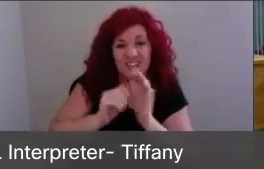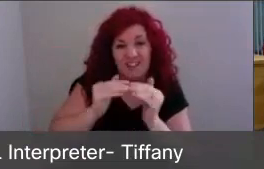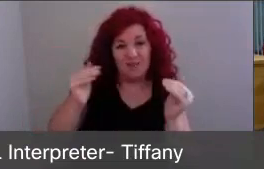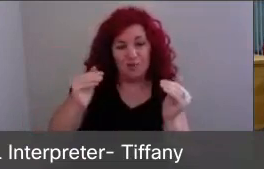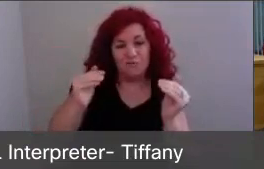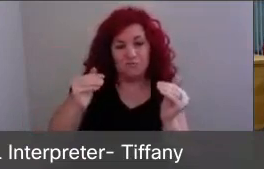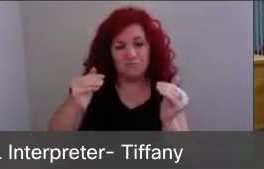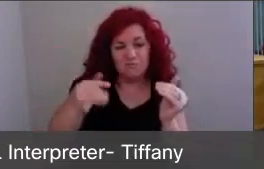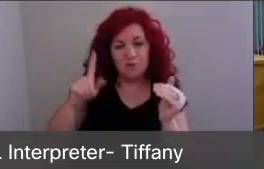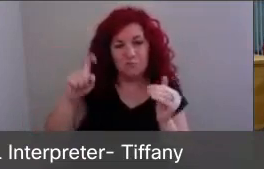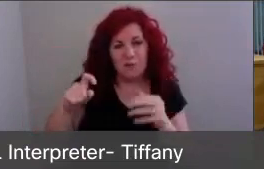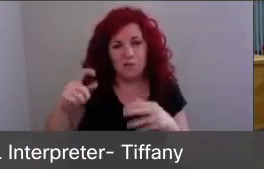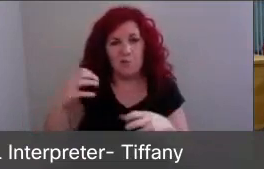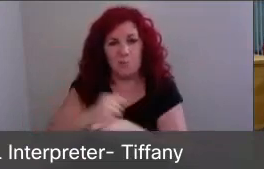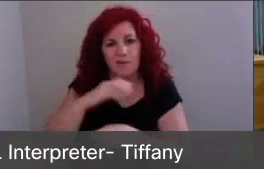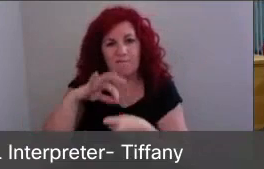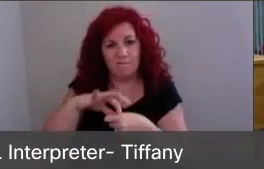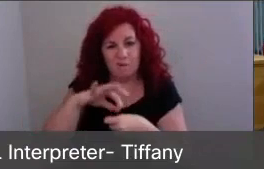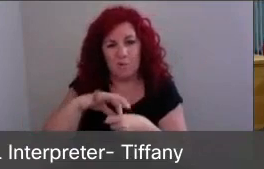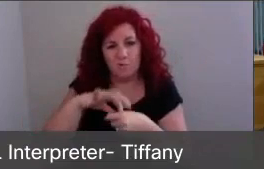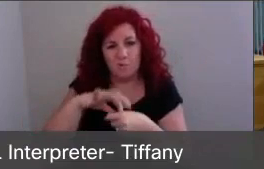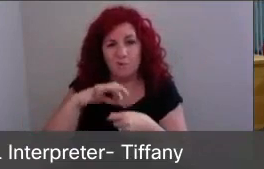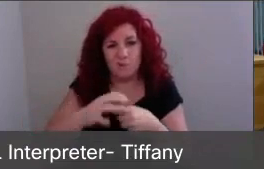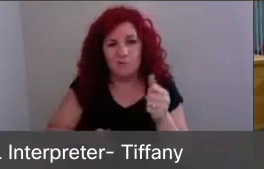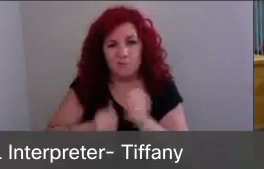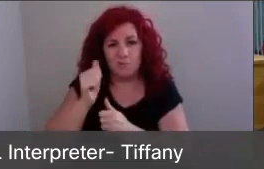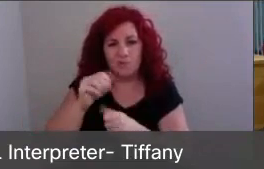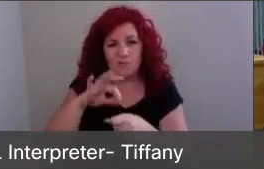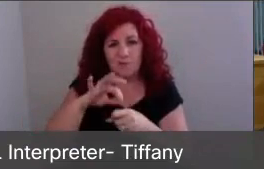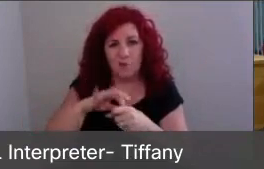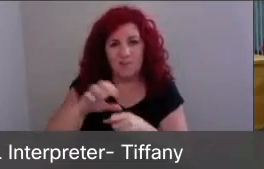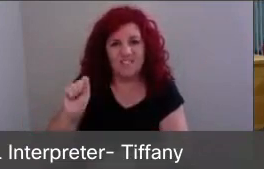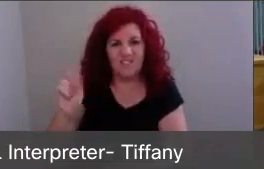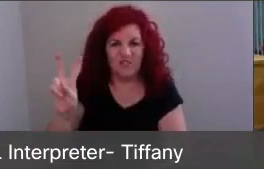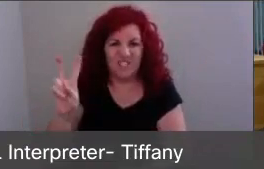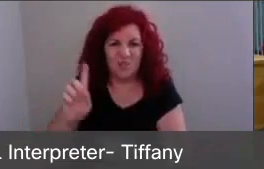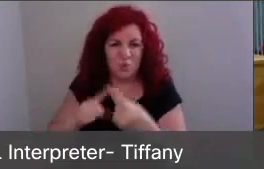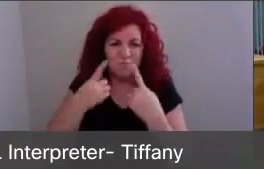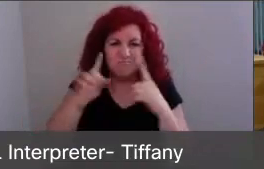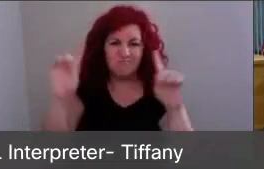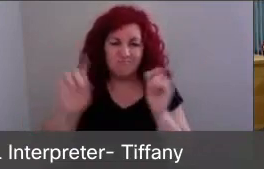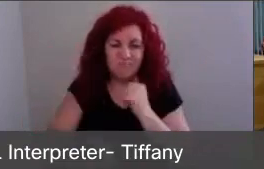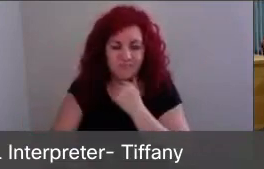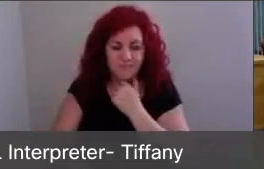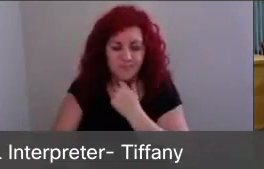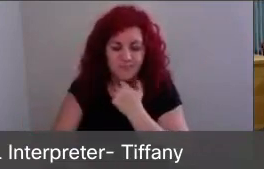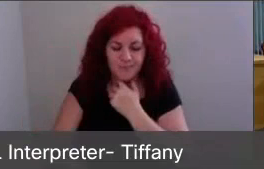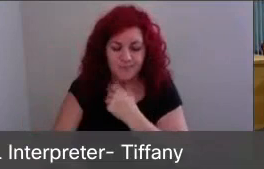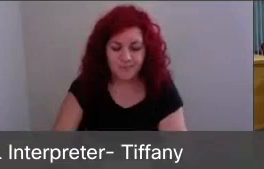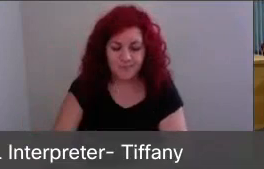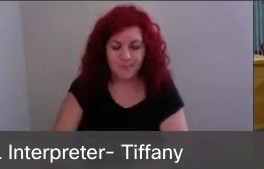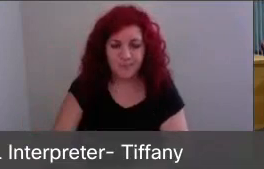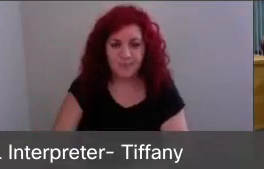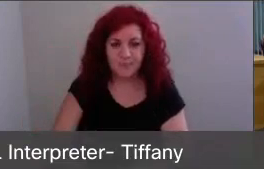are going to have to win votes and win the majority of votes in Sierra Vista in order to succeed. And so we